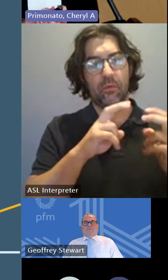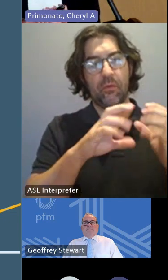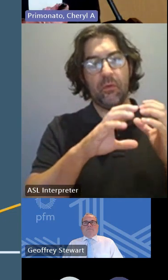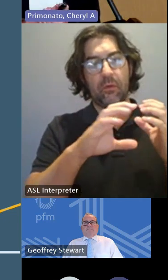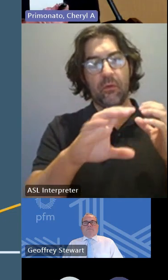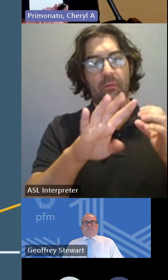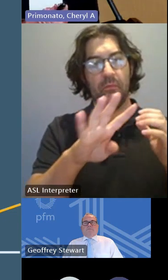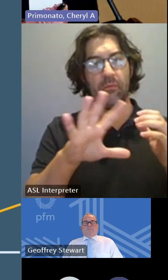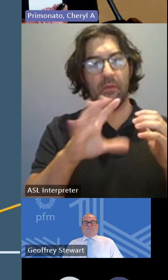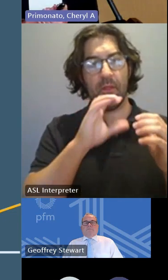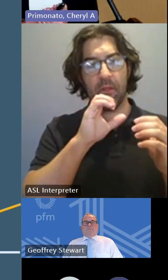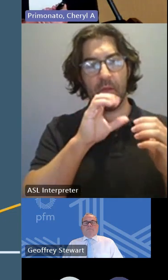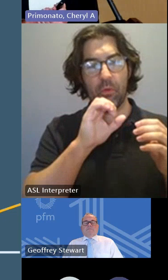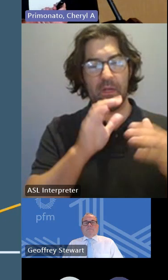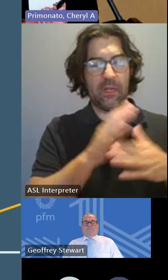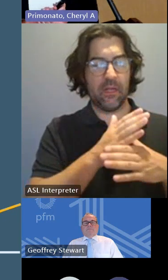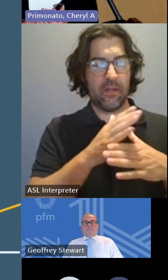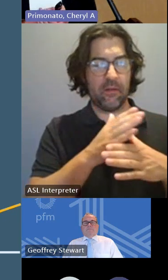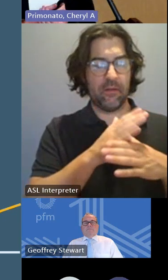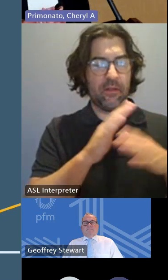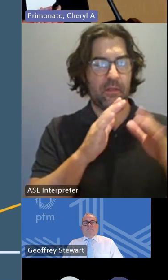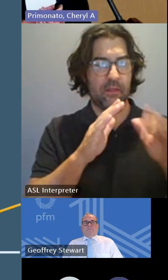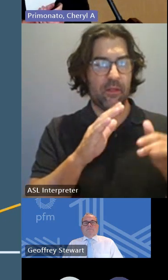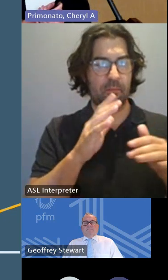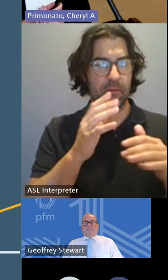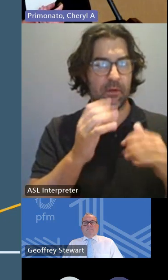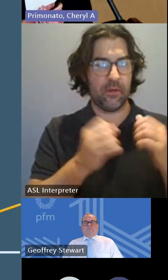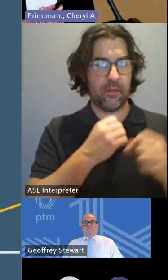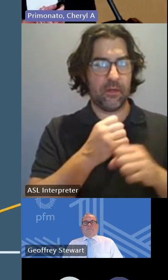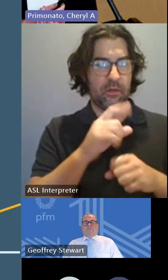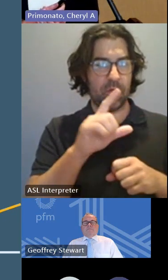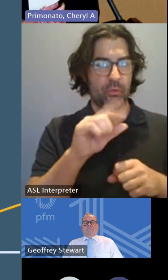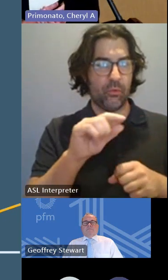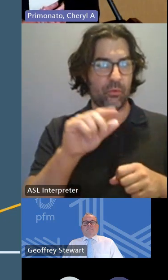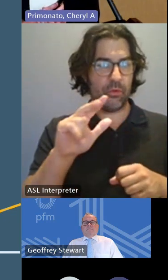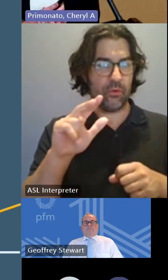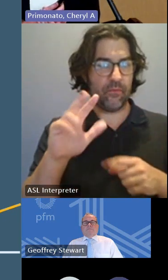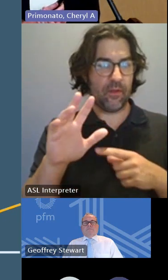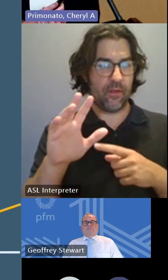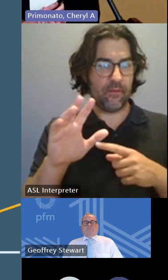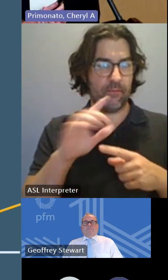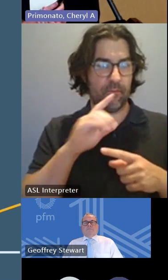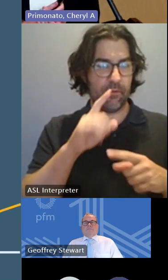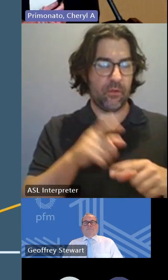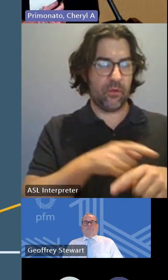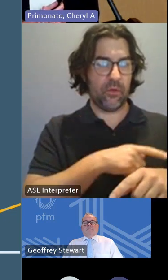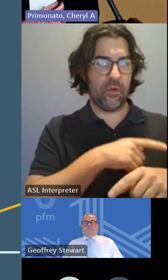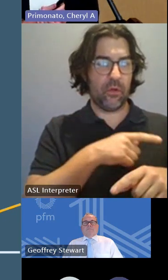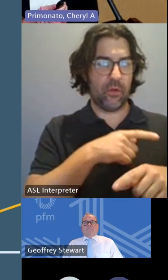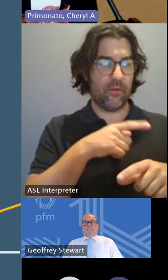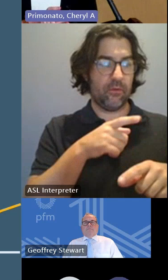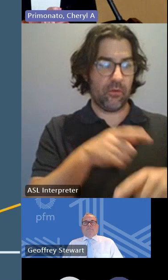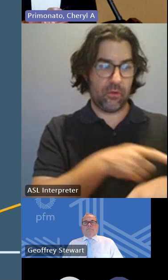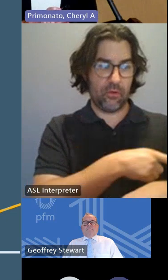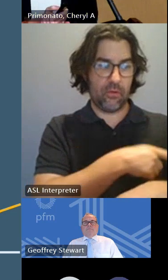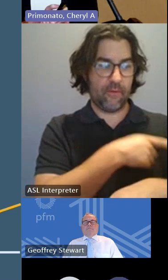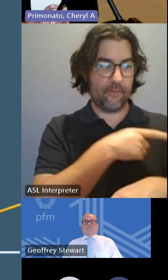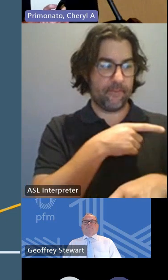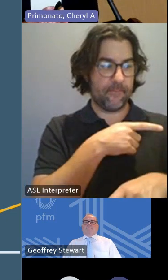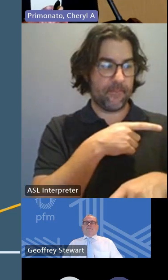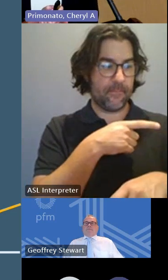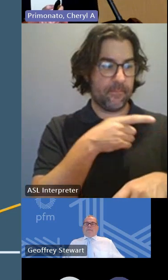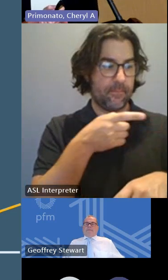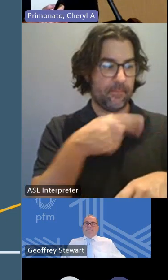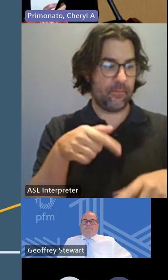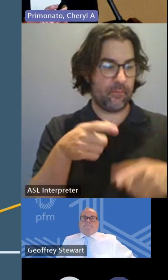45 years old on average, and that will be in the year 2035. So a very long horizon here that